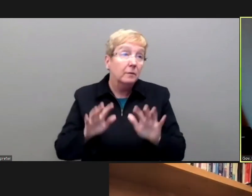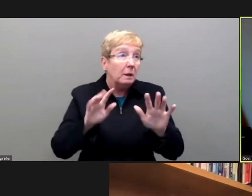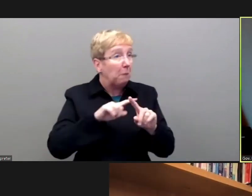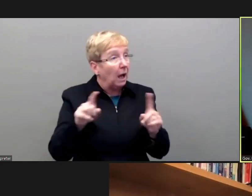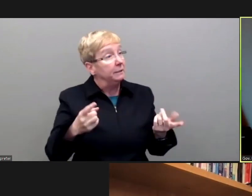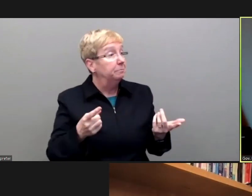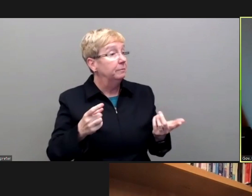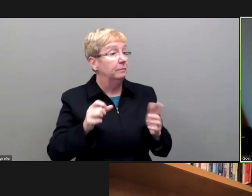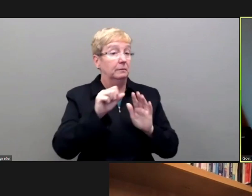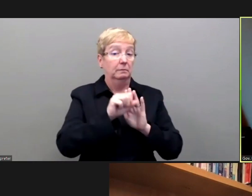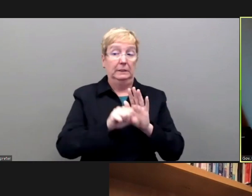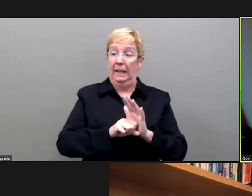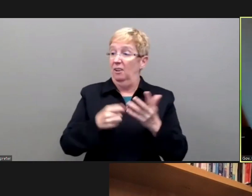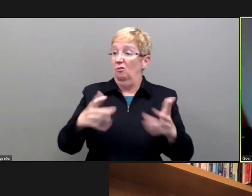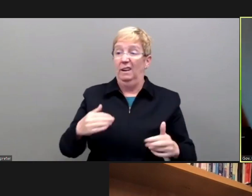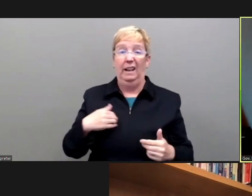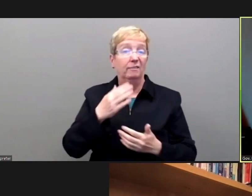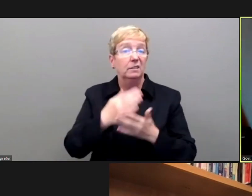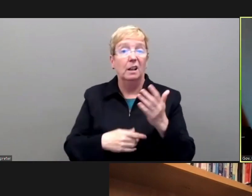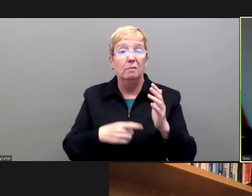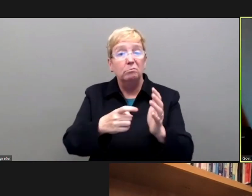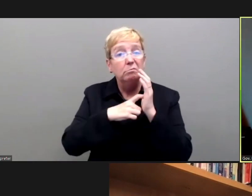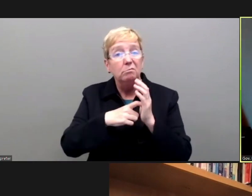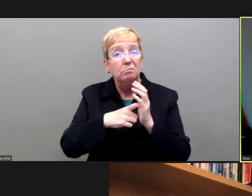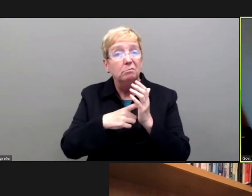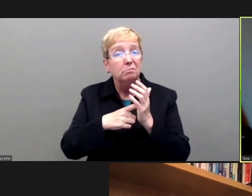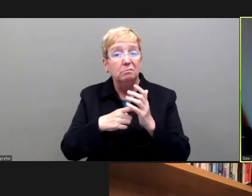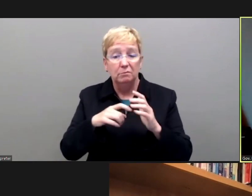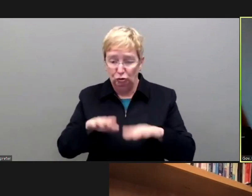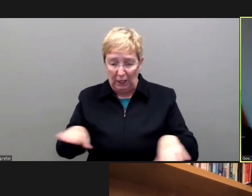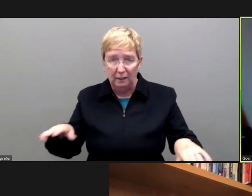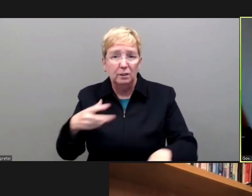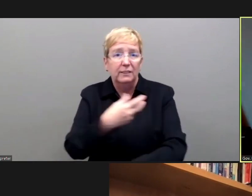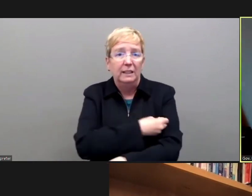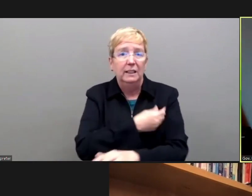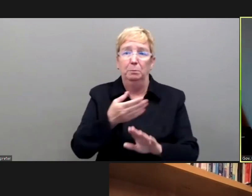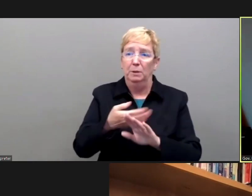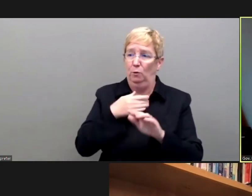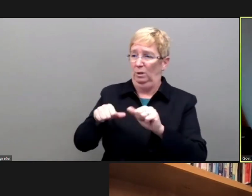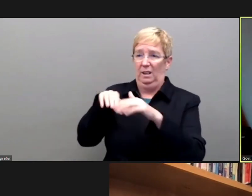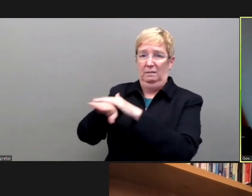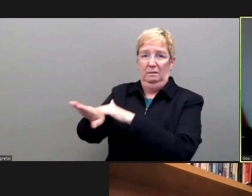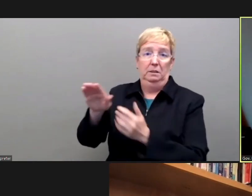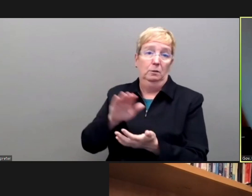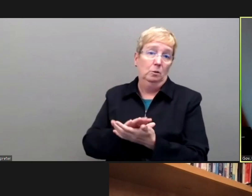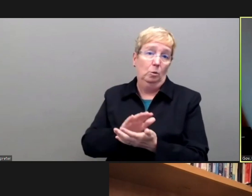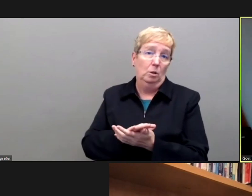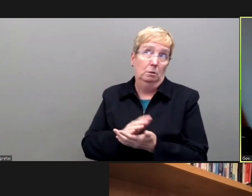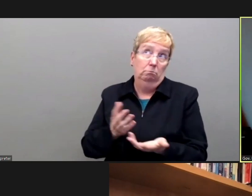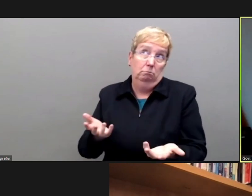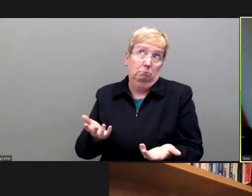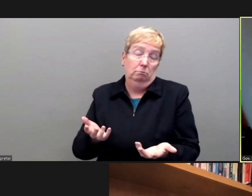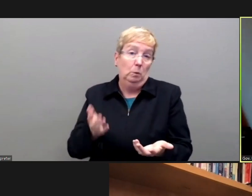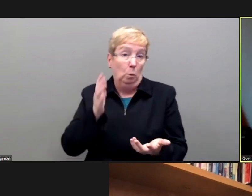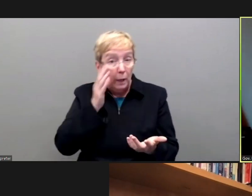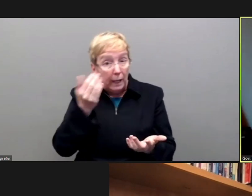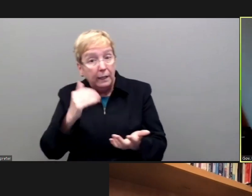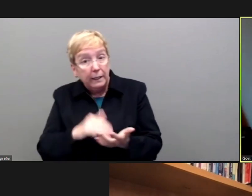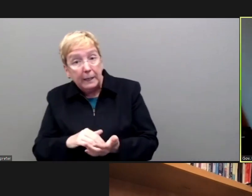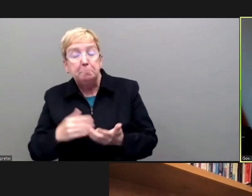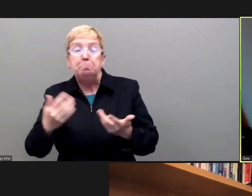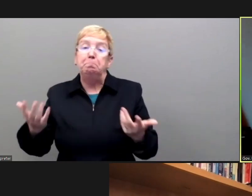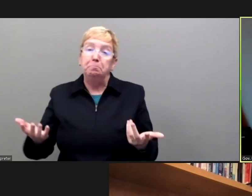vaccines, childhood immunizations that are required to go to school. I think it's going to be